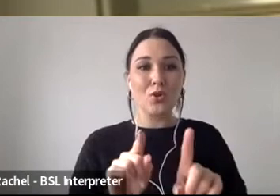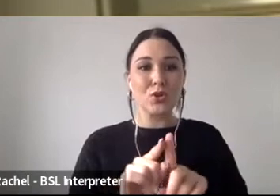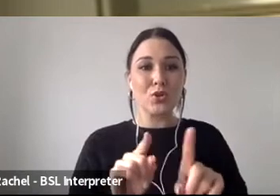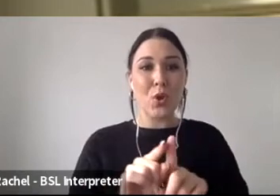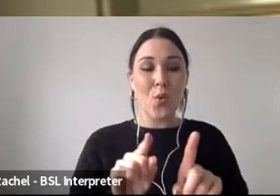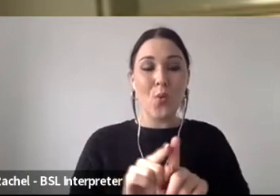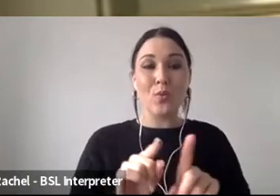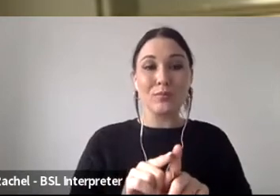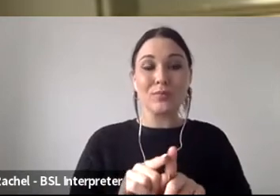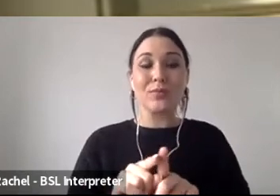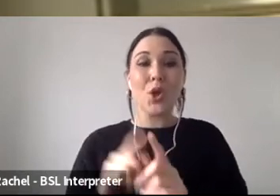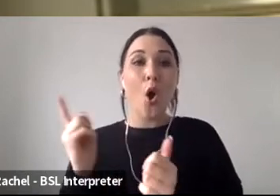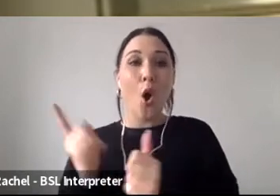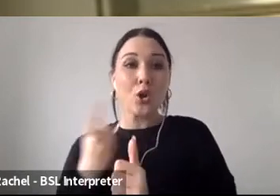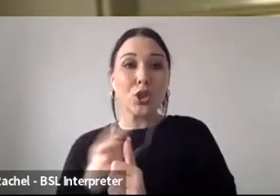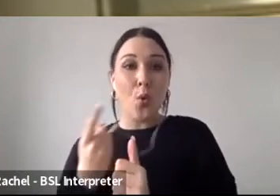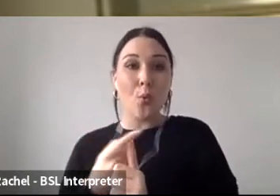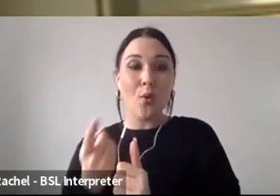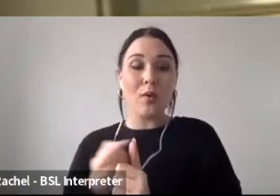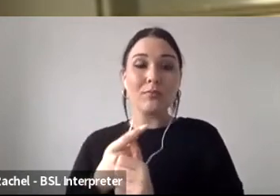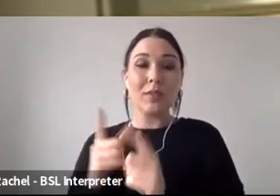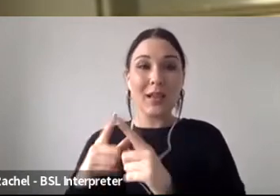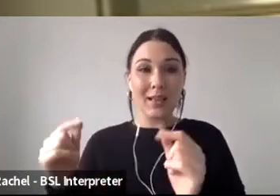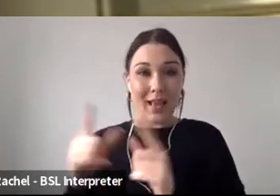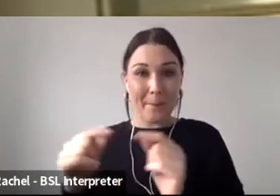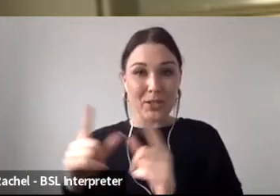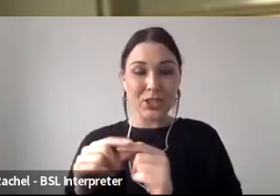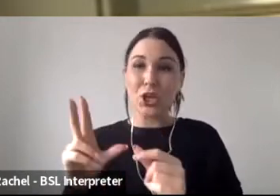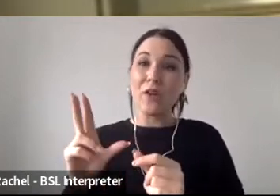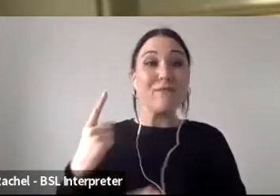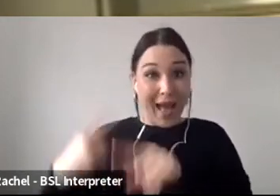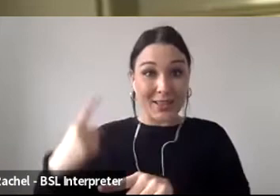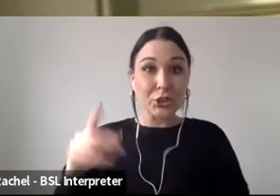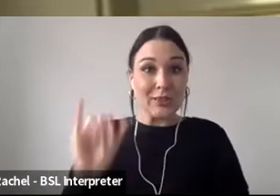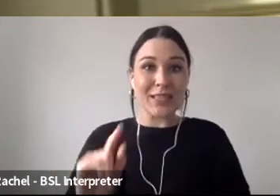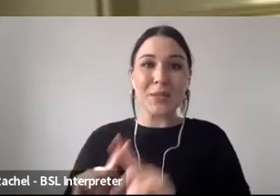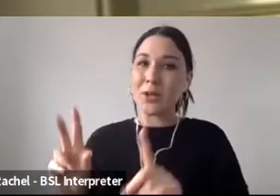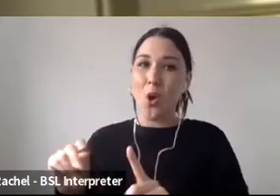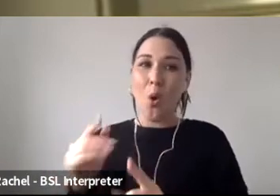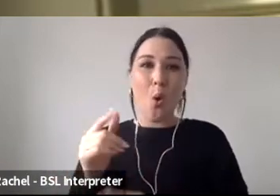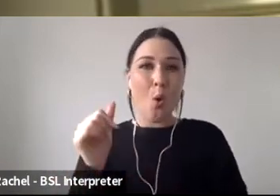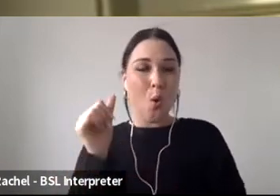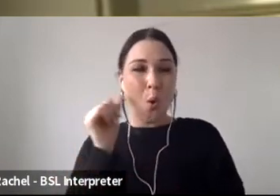is not always accurate, but it's faster. So I have both.